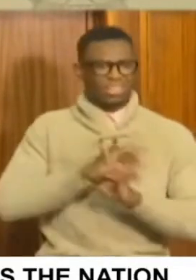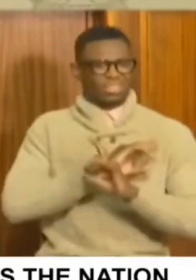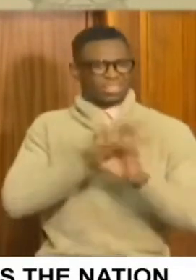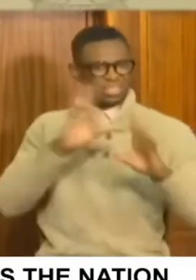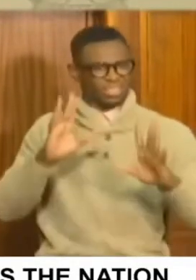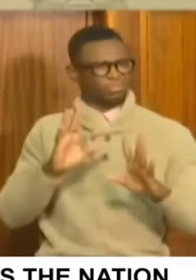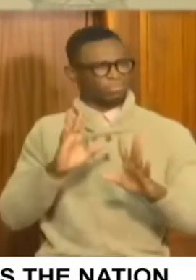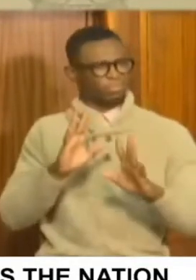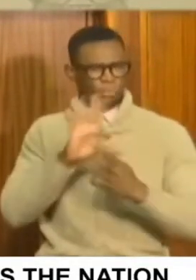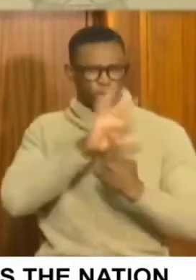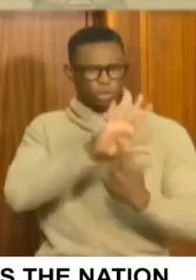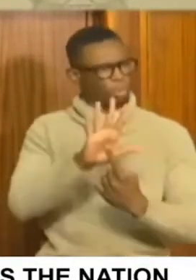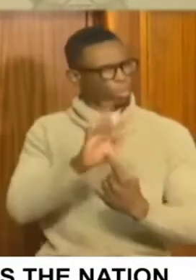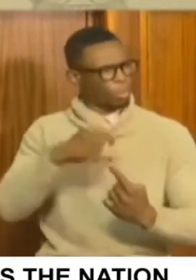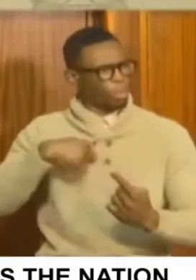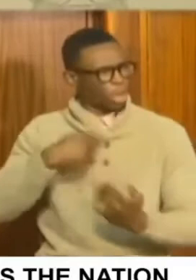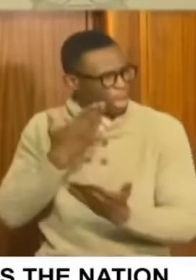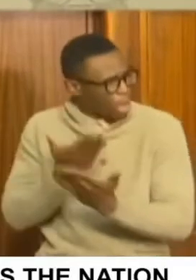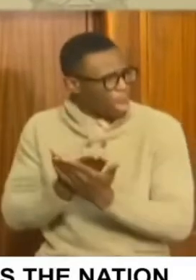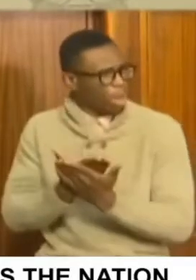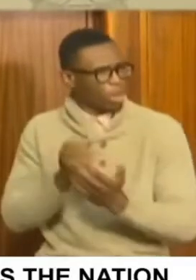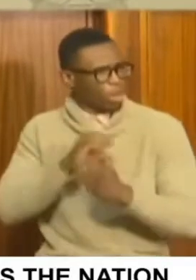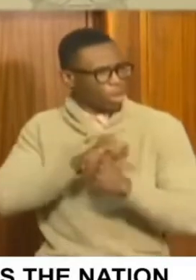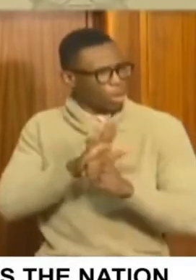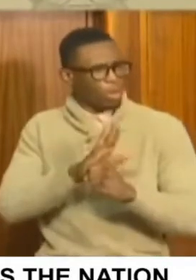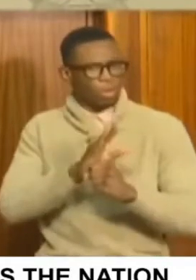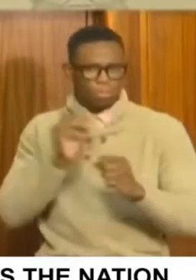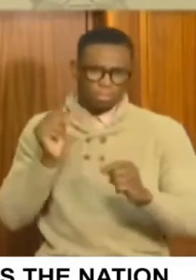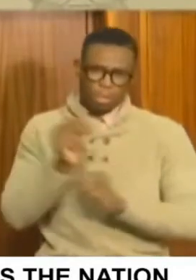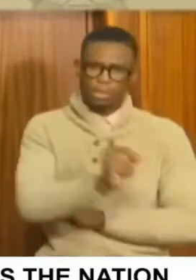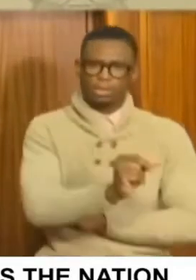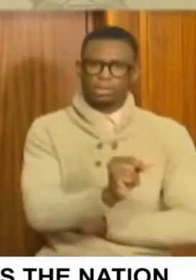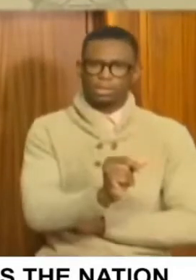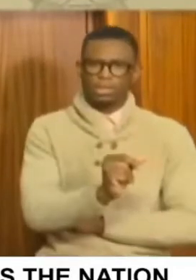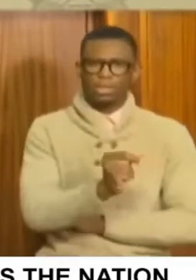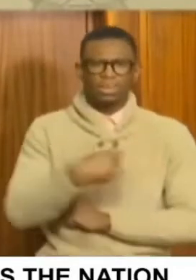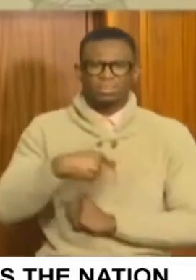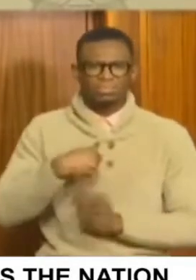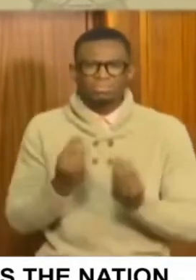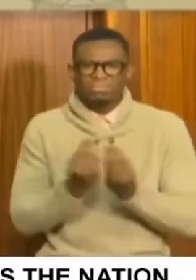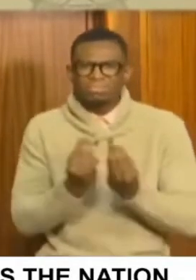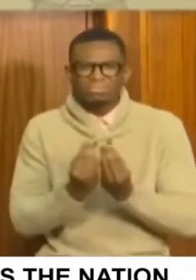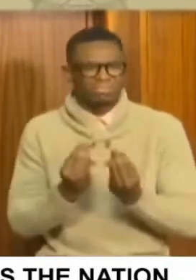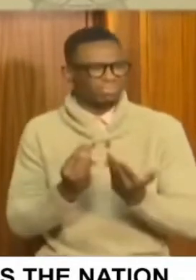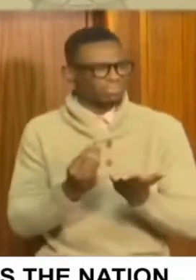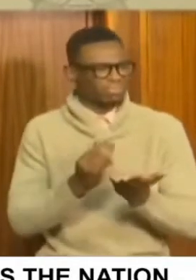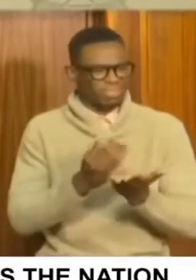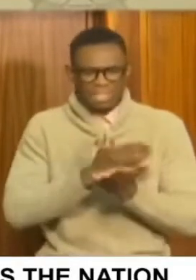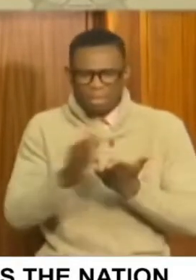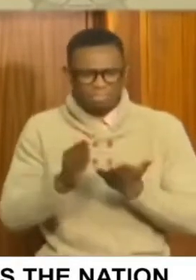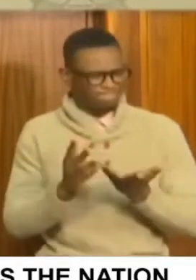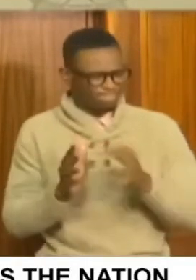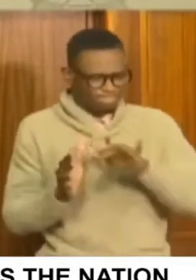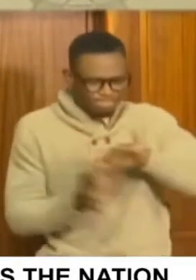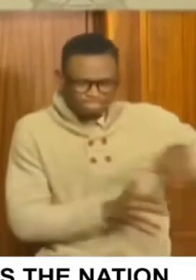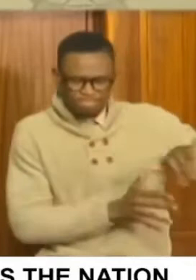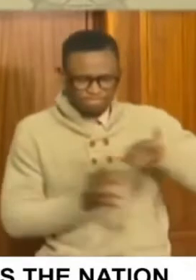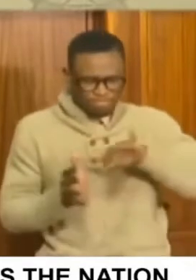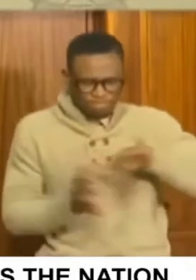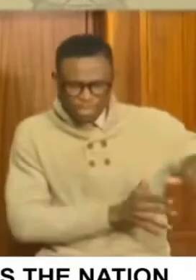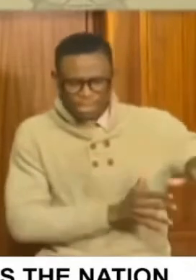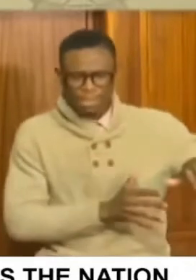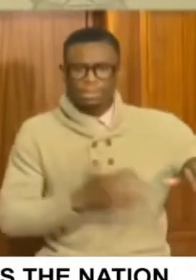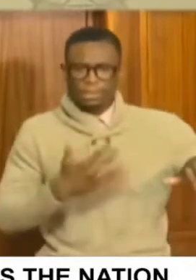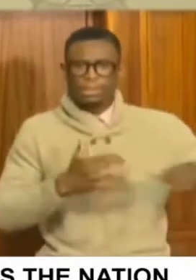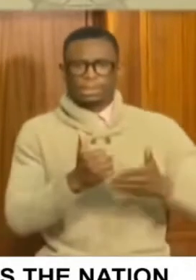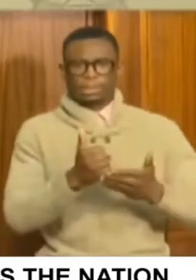the will to fight this virus. No, you don't. You've shown that you're a totalitarian fascist regime. The way. And I'm